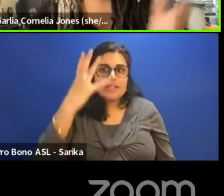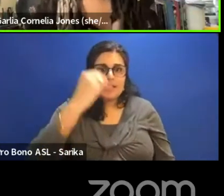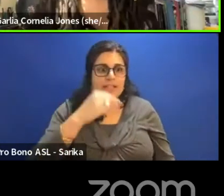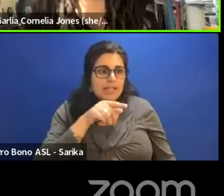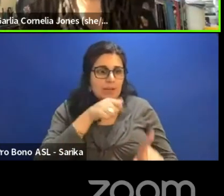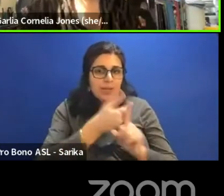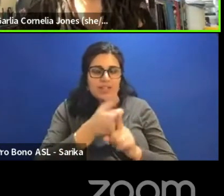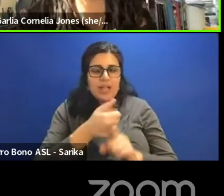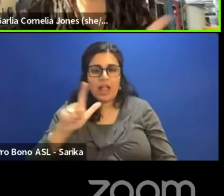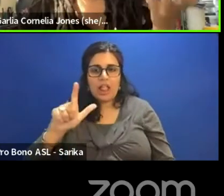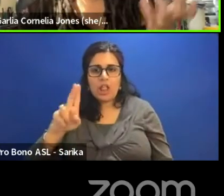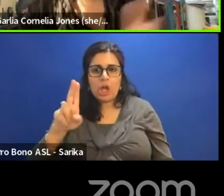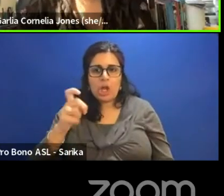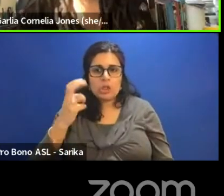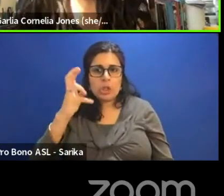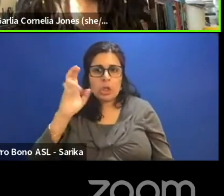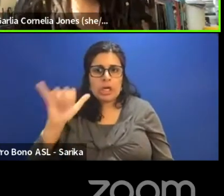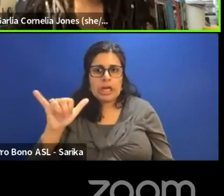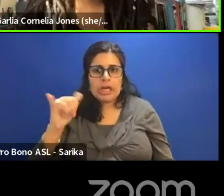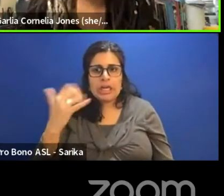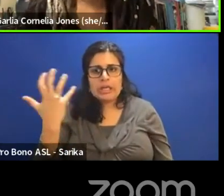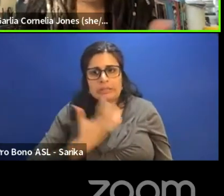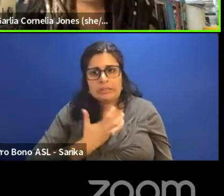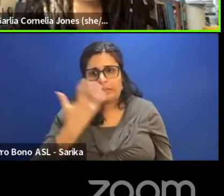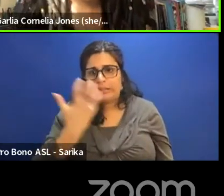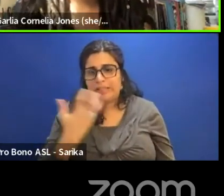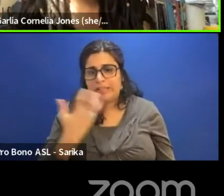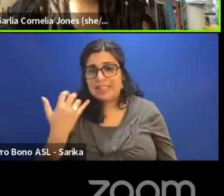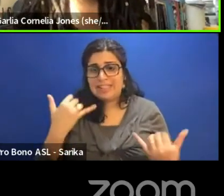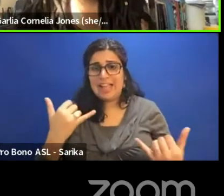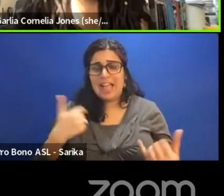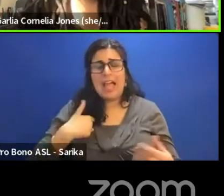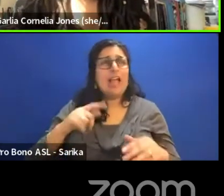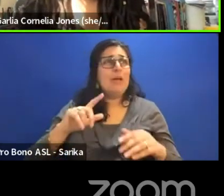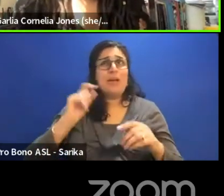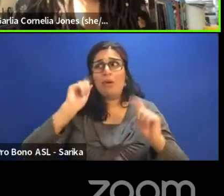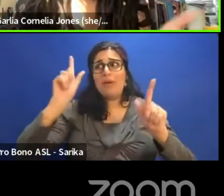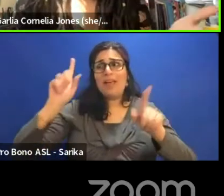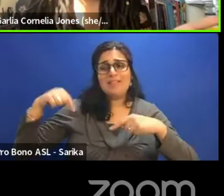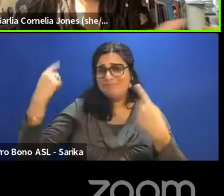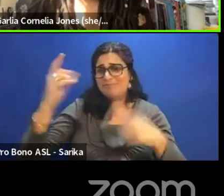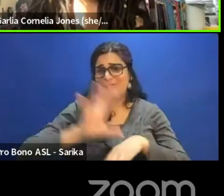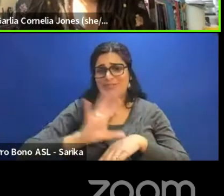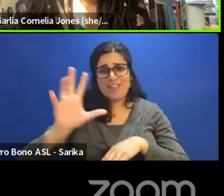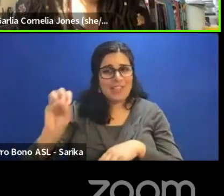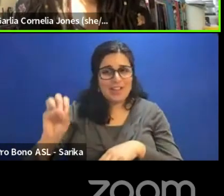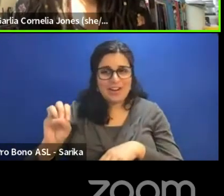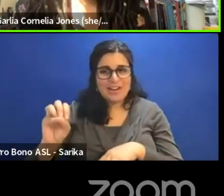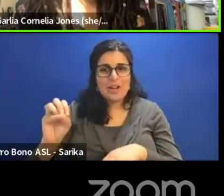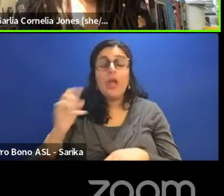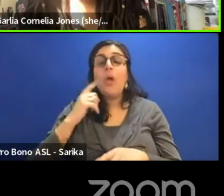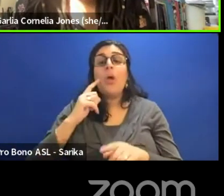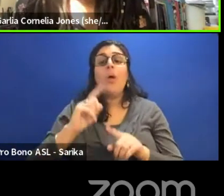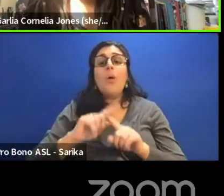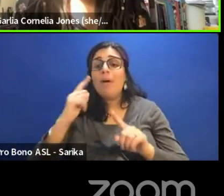this day. What is this day? I've been up since 5:30, you know, like here we are, but all of us, right?